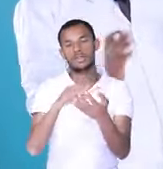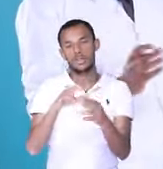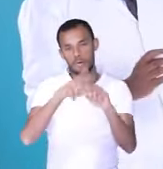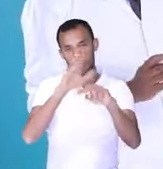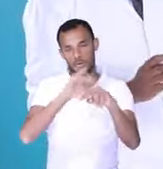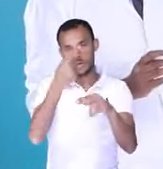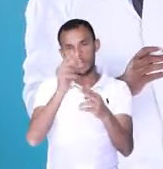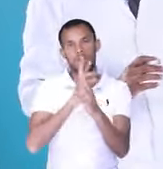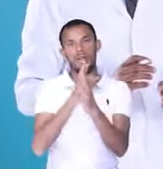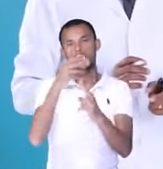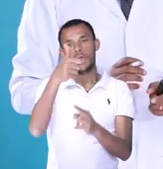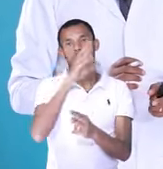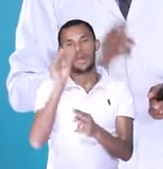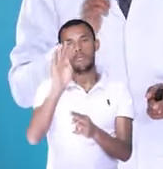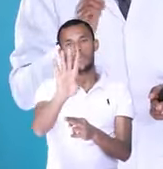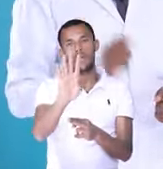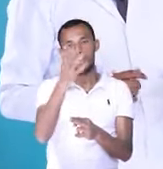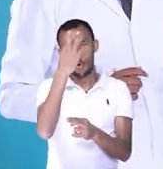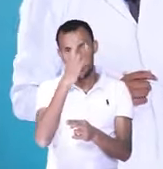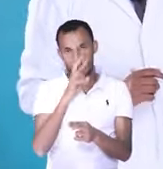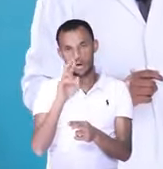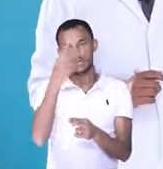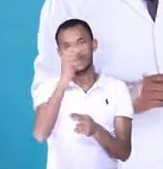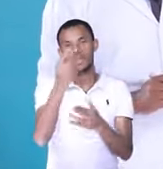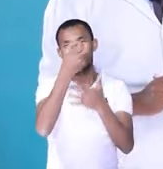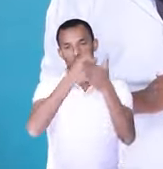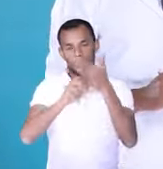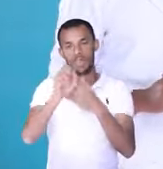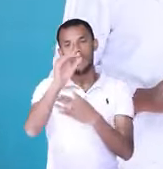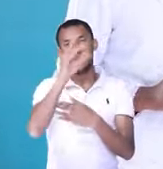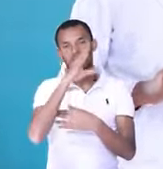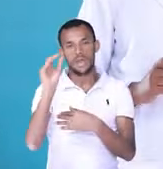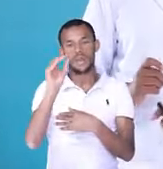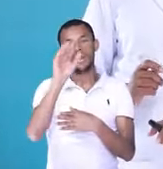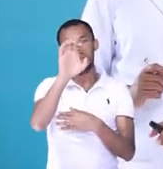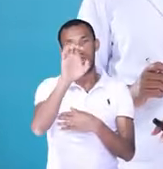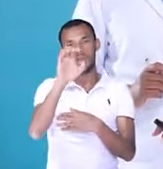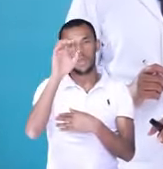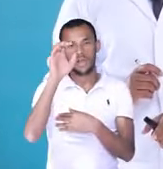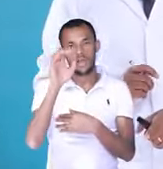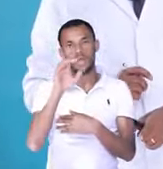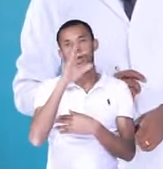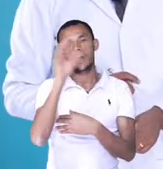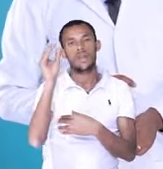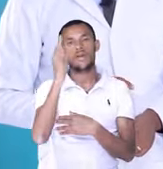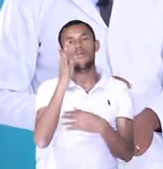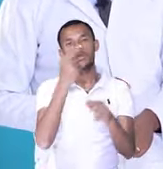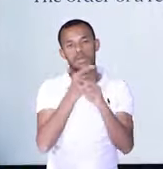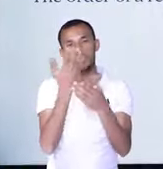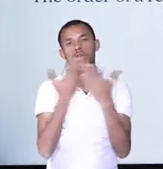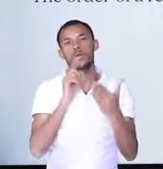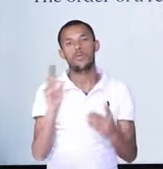the reactant A and B or the product D, E, and F. Which one is